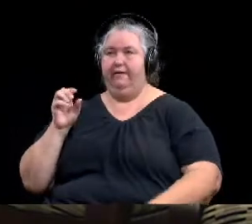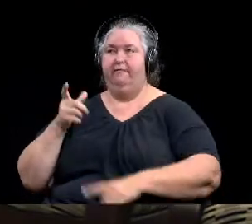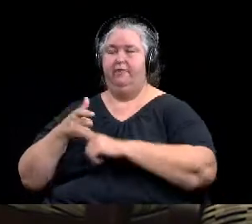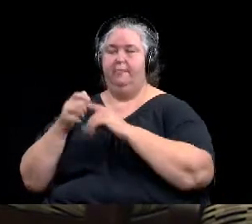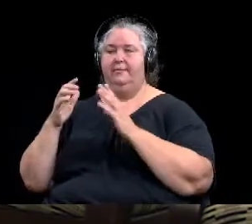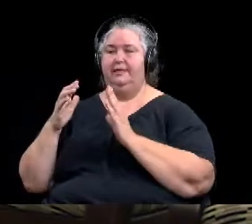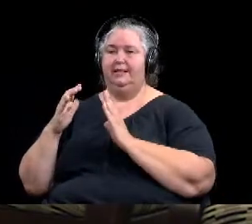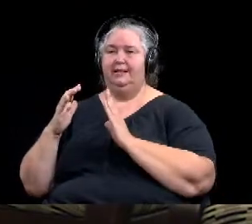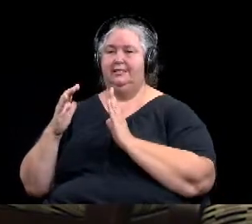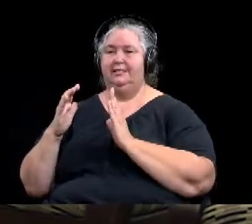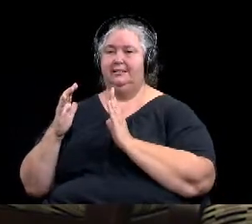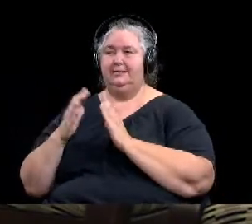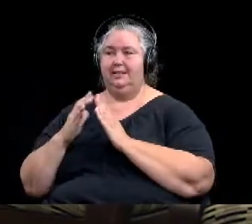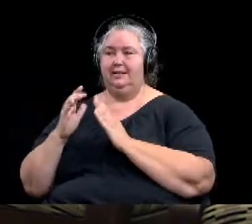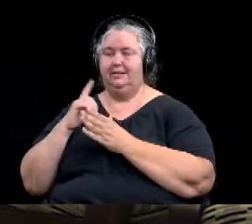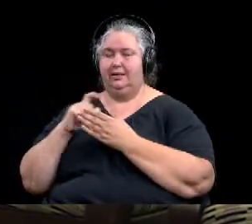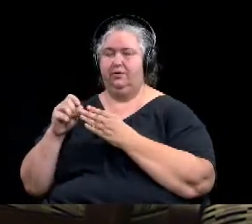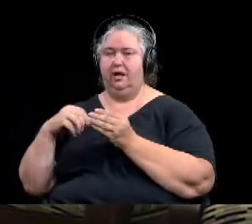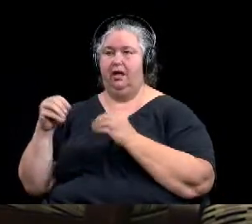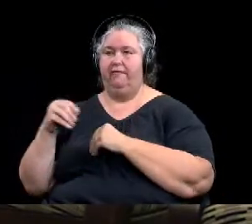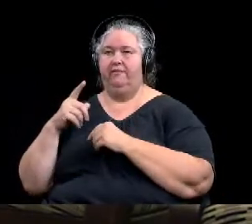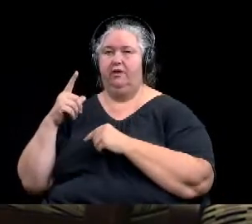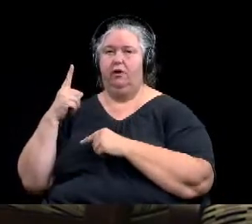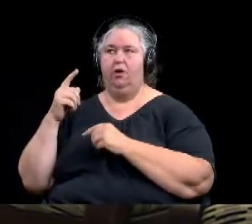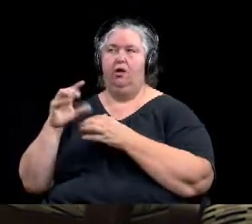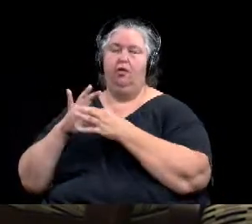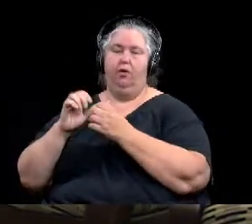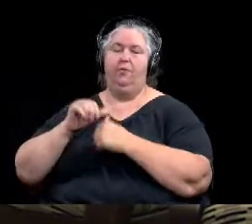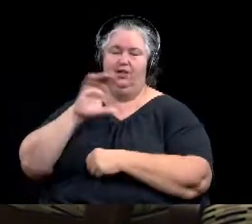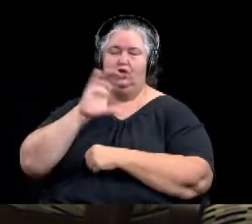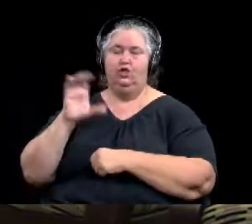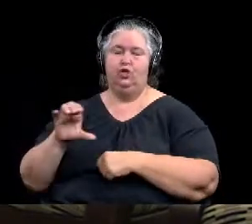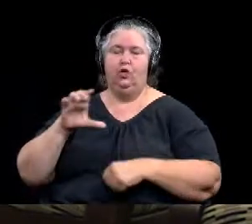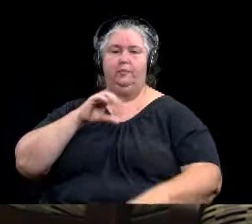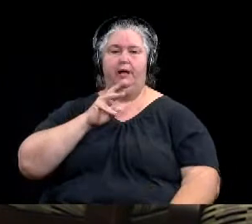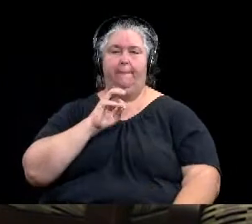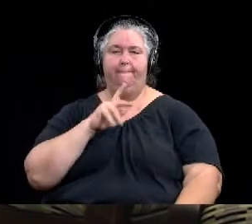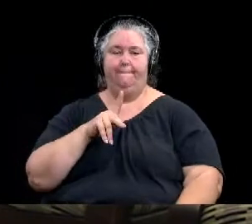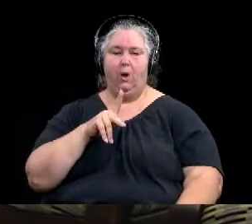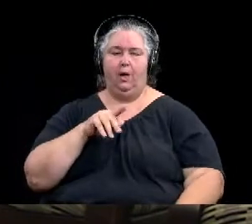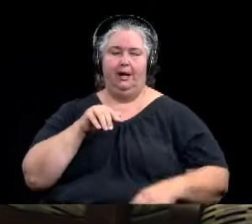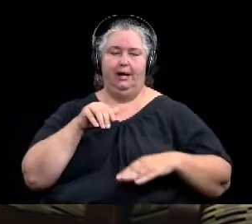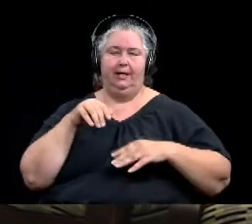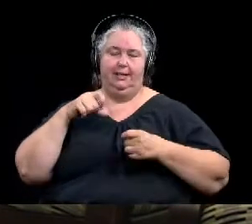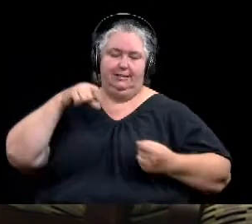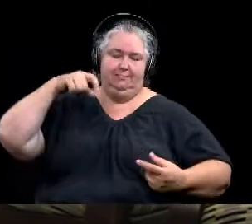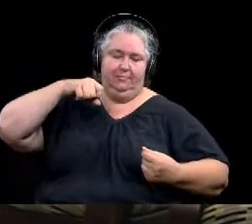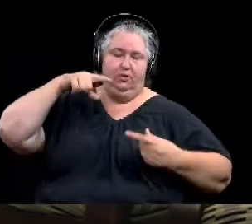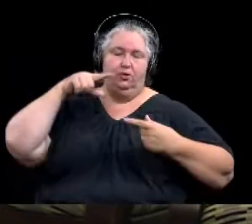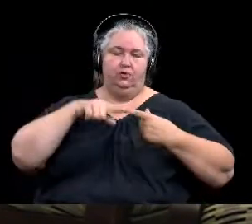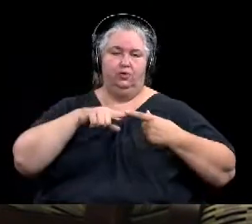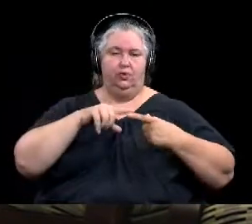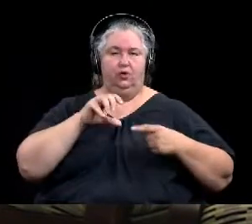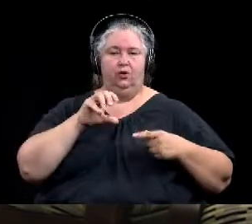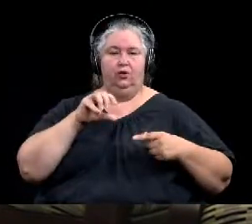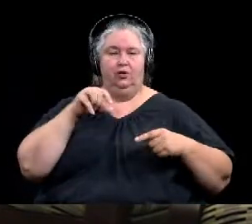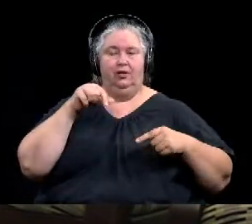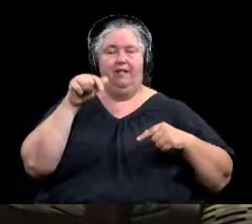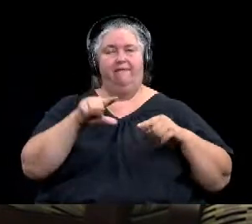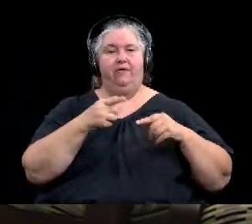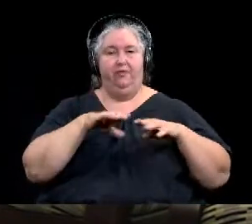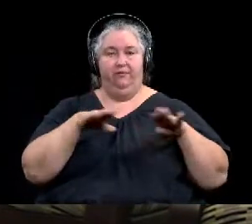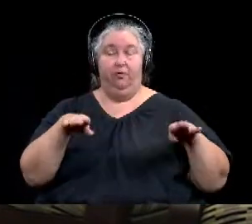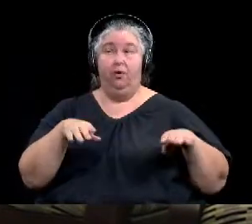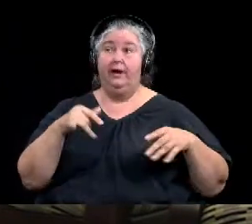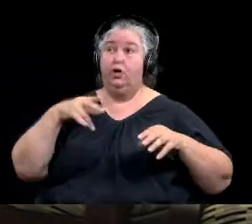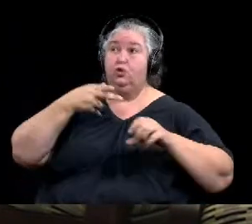Zoom operations, and we have Mark Randolph from a television station sending it down to our studios downstairs. Joining me now on our panel